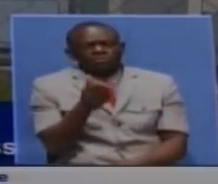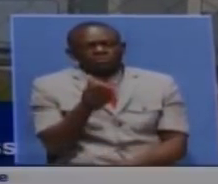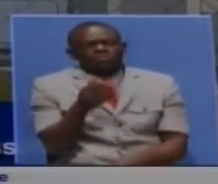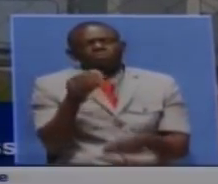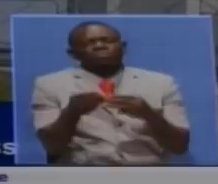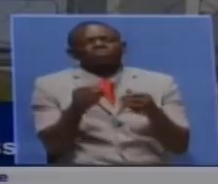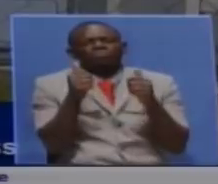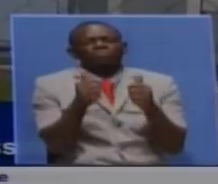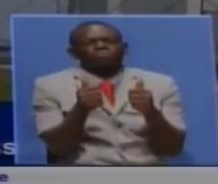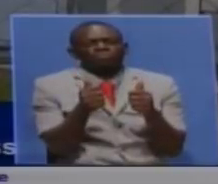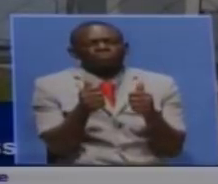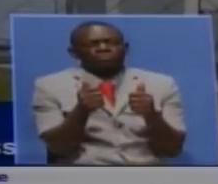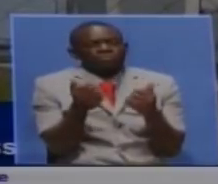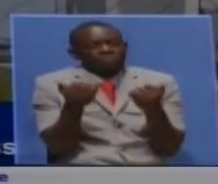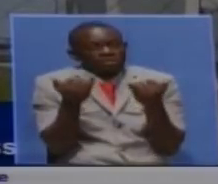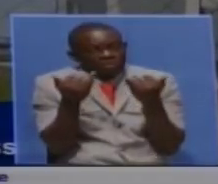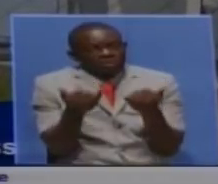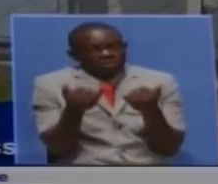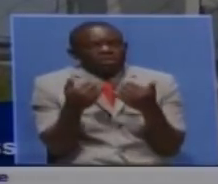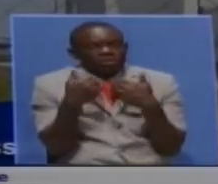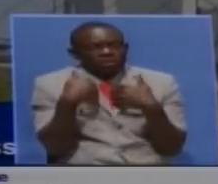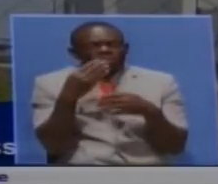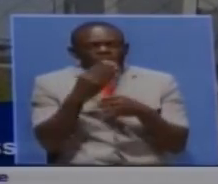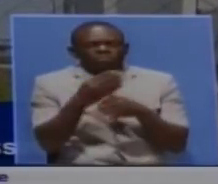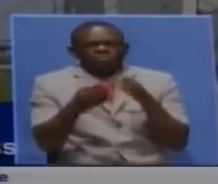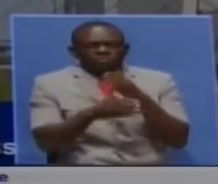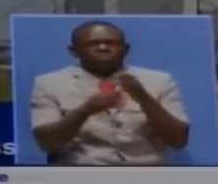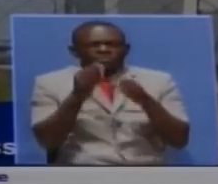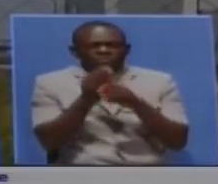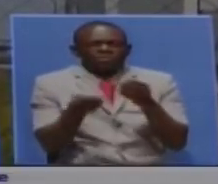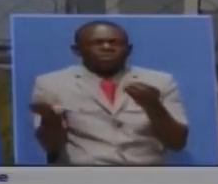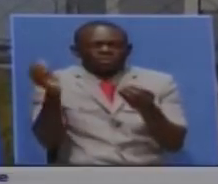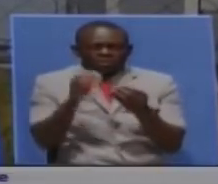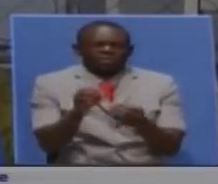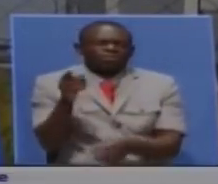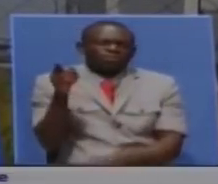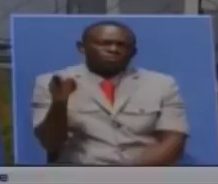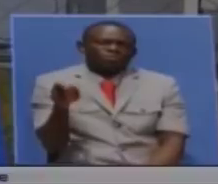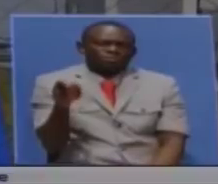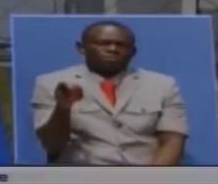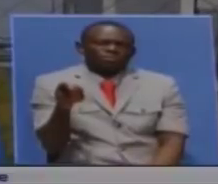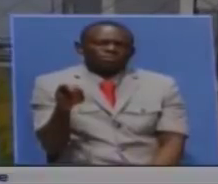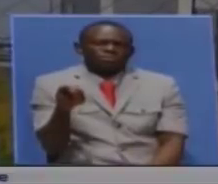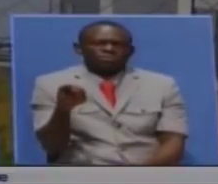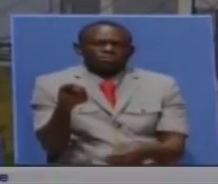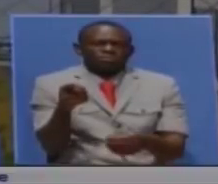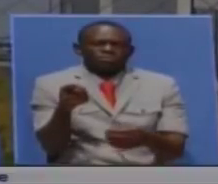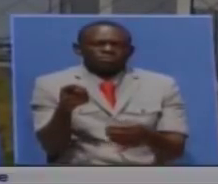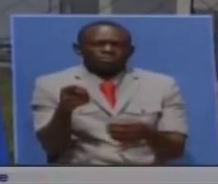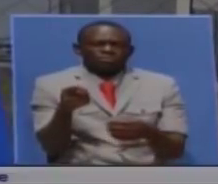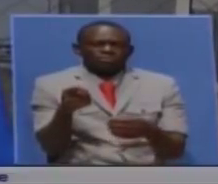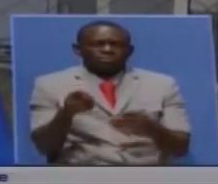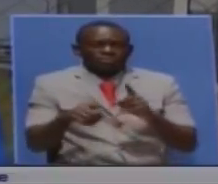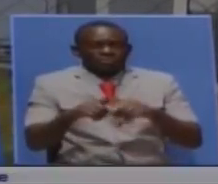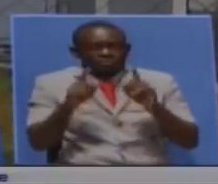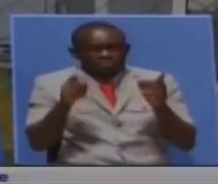they are undergoing serious development and they have revamped a lot of equipment, but it all comes down to the